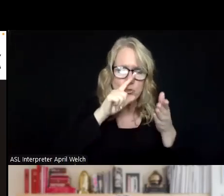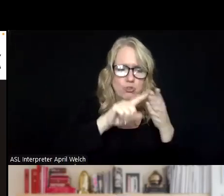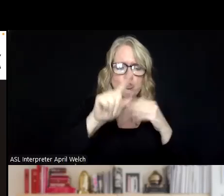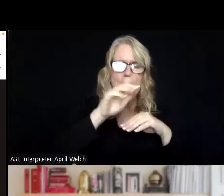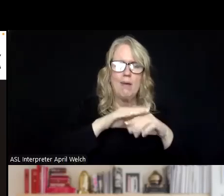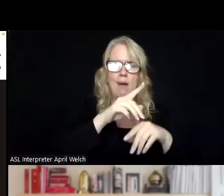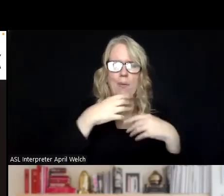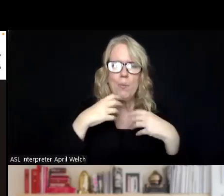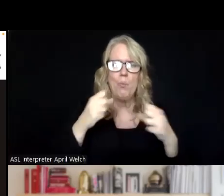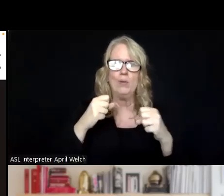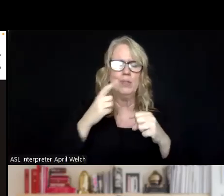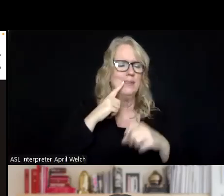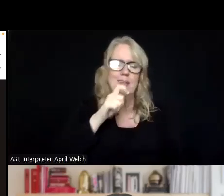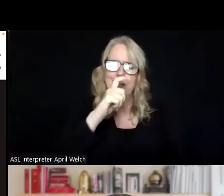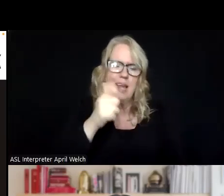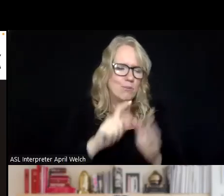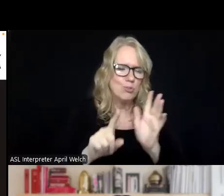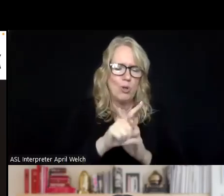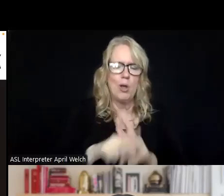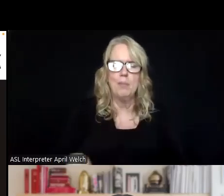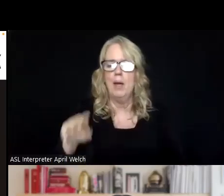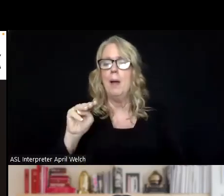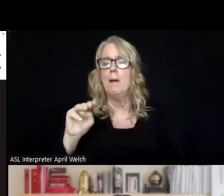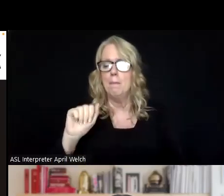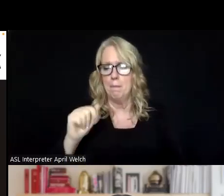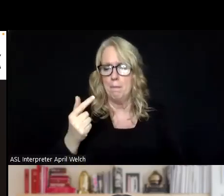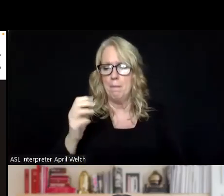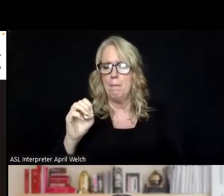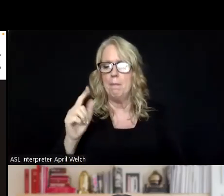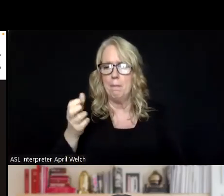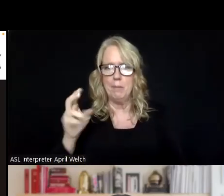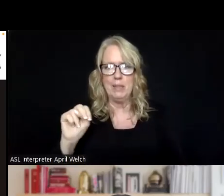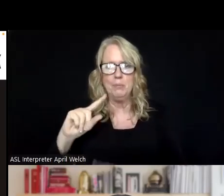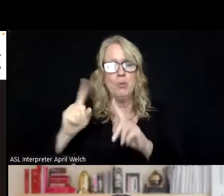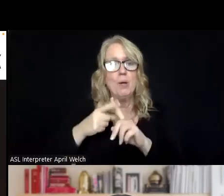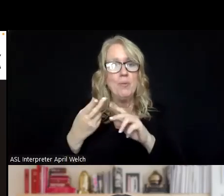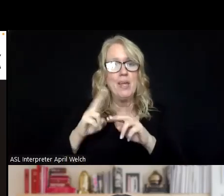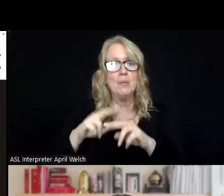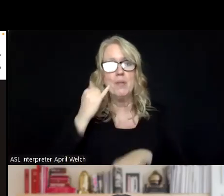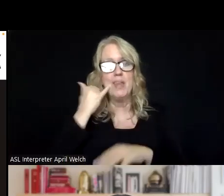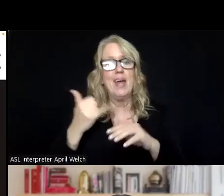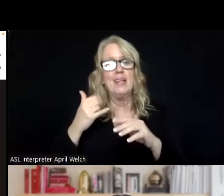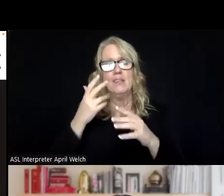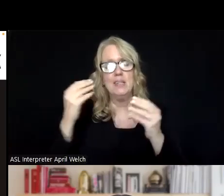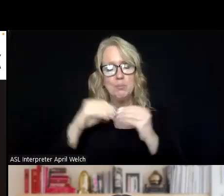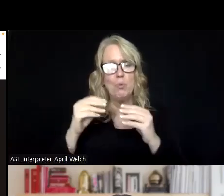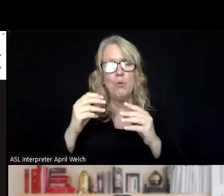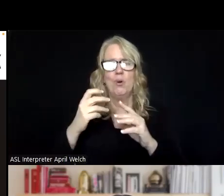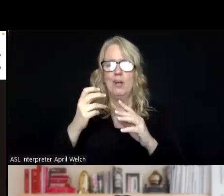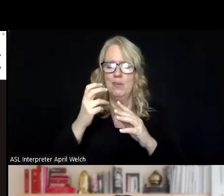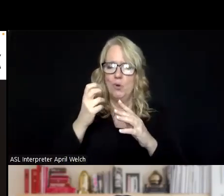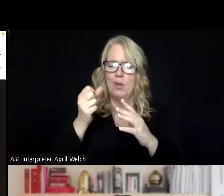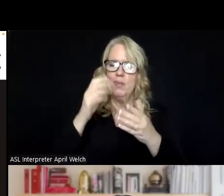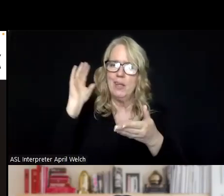go to in the first place. Magellan showed that when EMTs do it, it increases voluntary hospitalization. That's what we want,